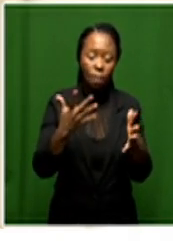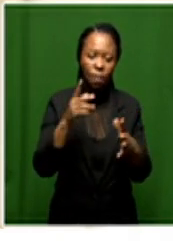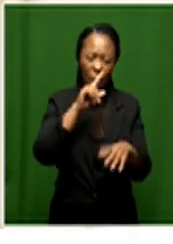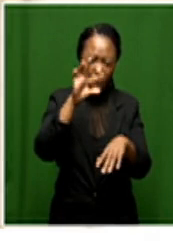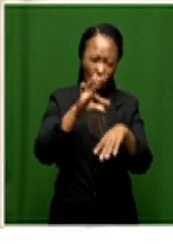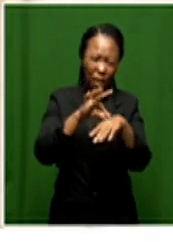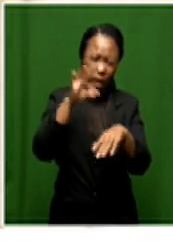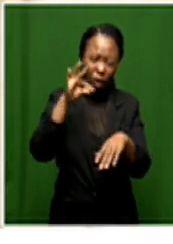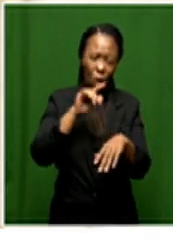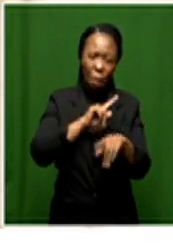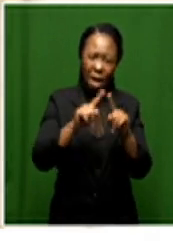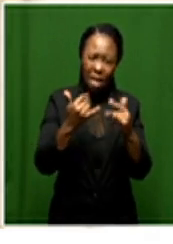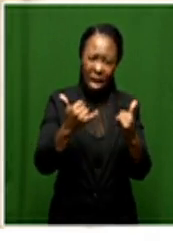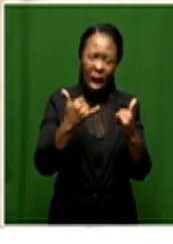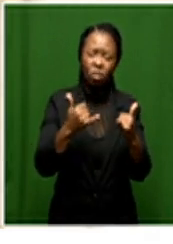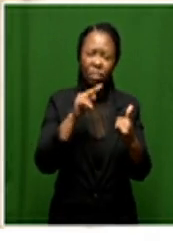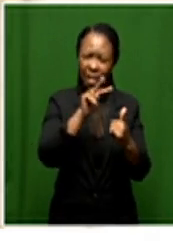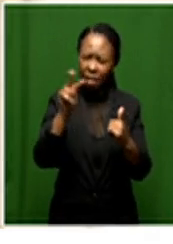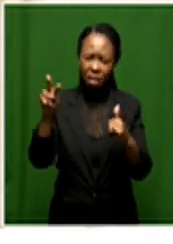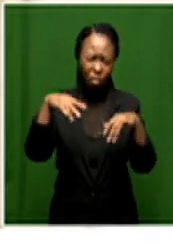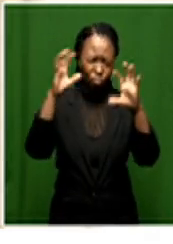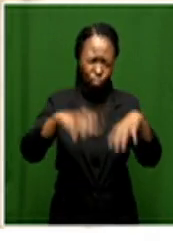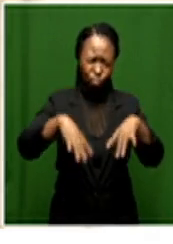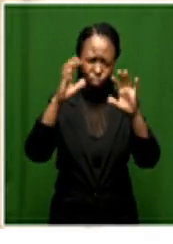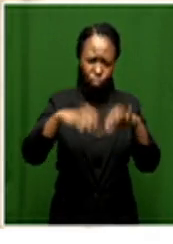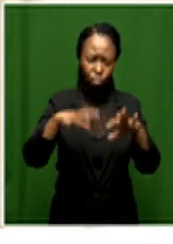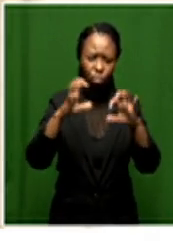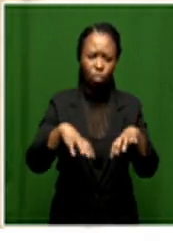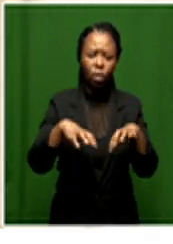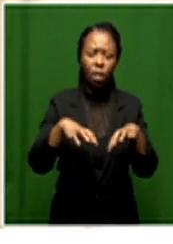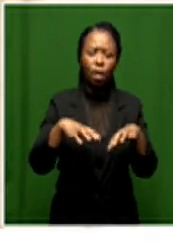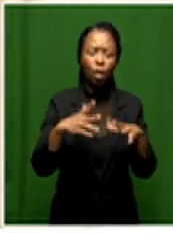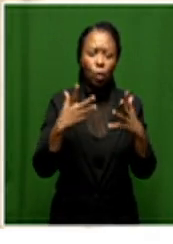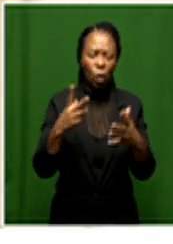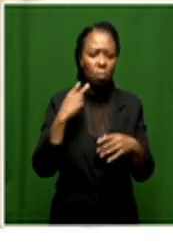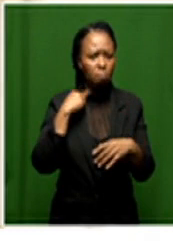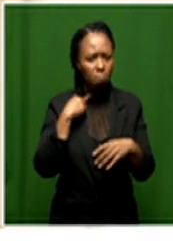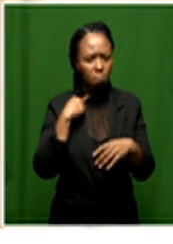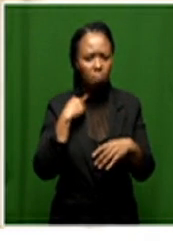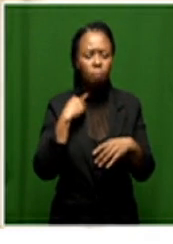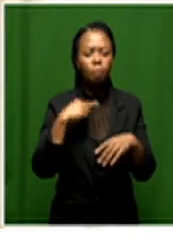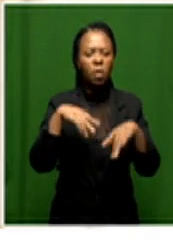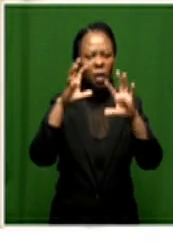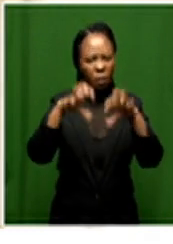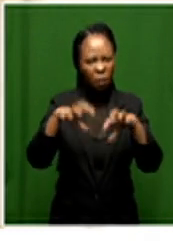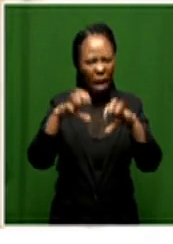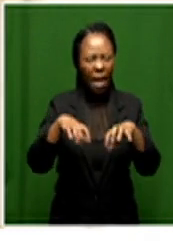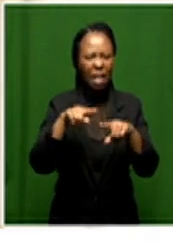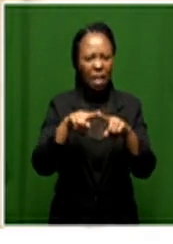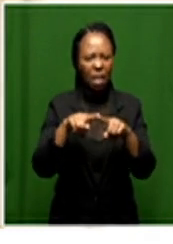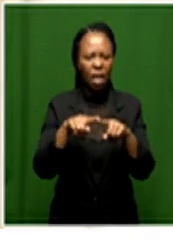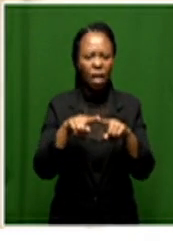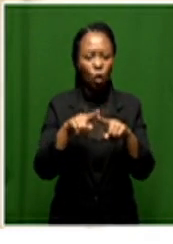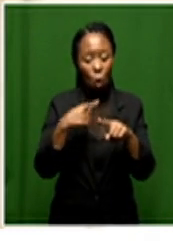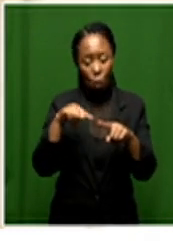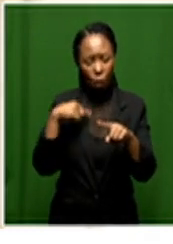which we are grateful for as farmers. But unfortunately, the heavy rains come with vectors as well. And for us to